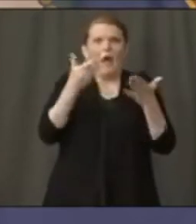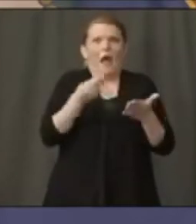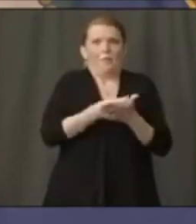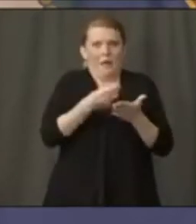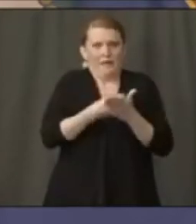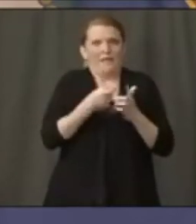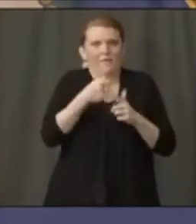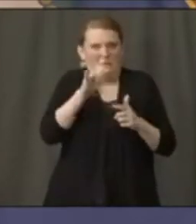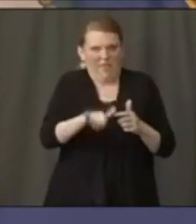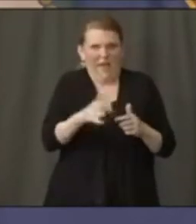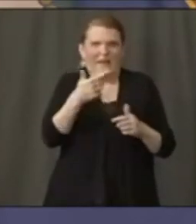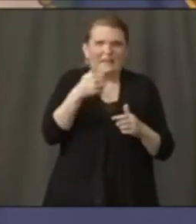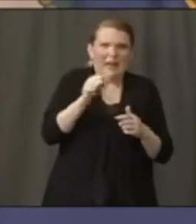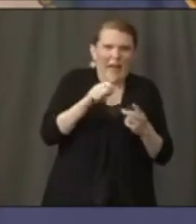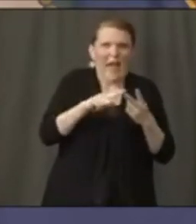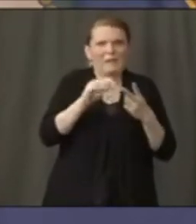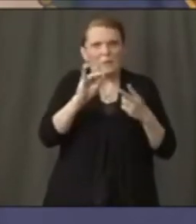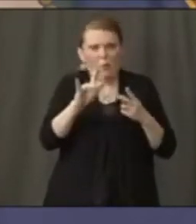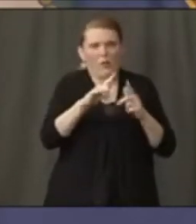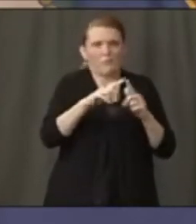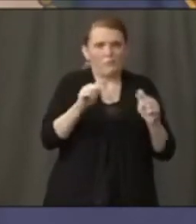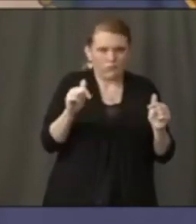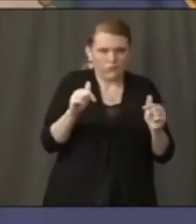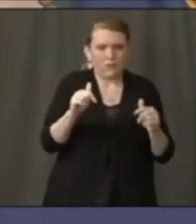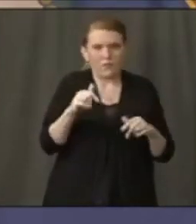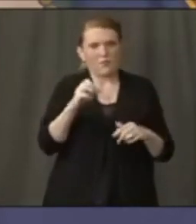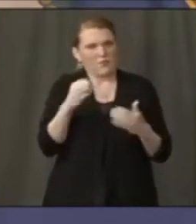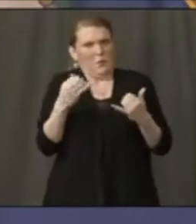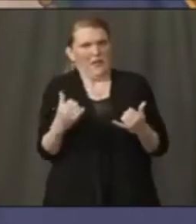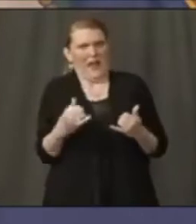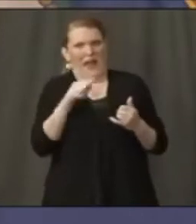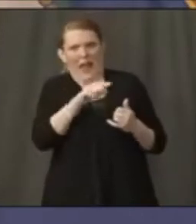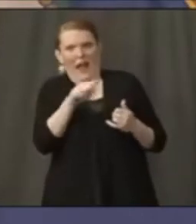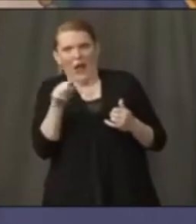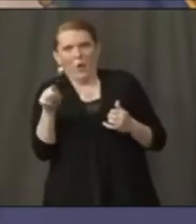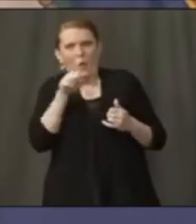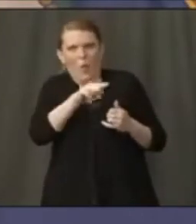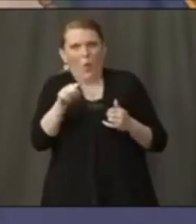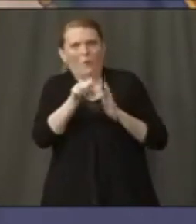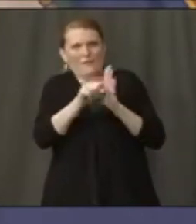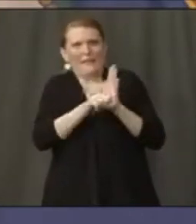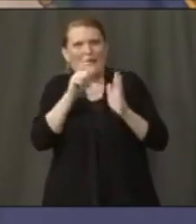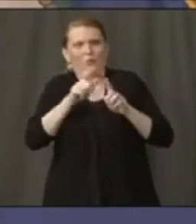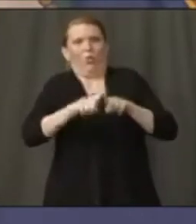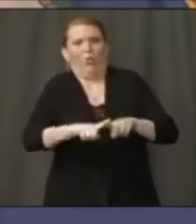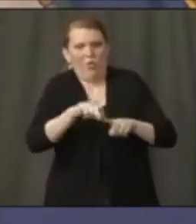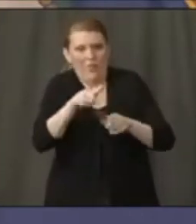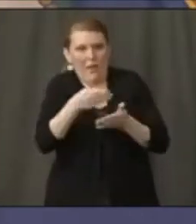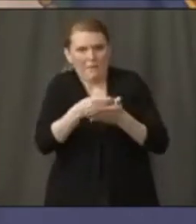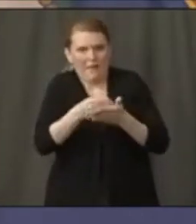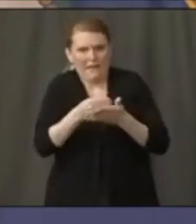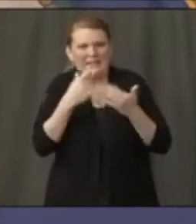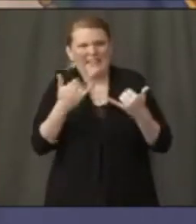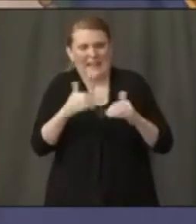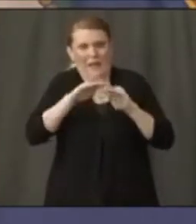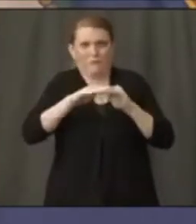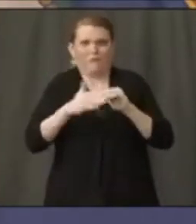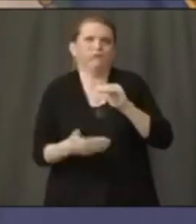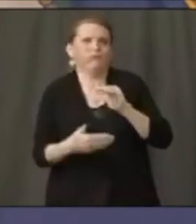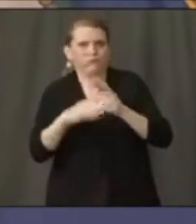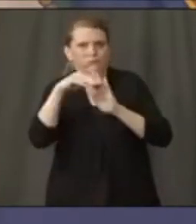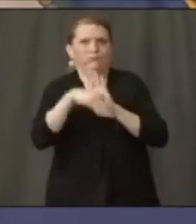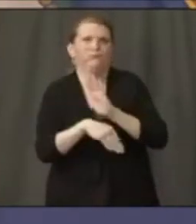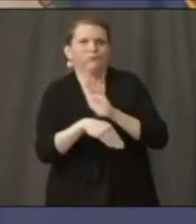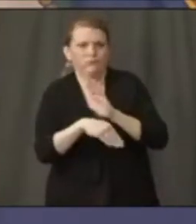of Wyoming, they're down about 30%. You know, big gaps in terms of what they'd expected and what they're getting.